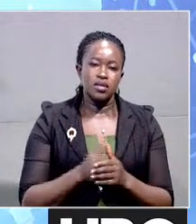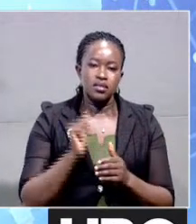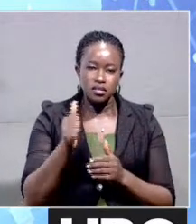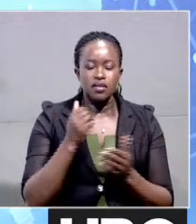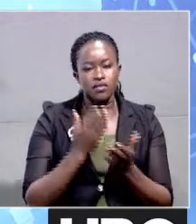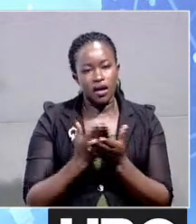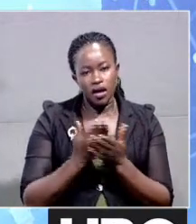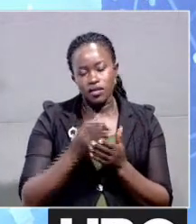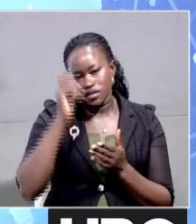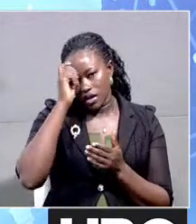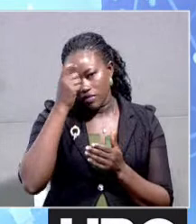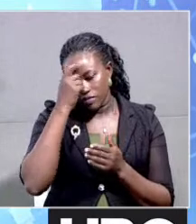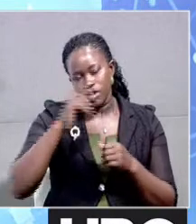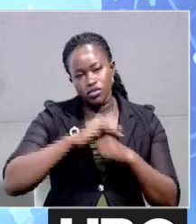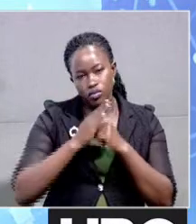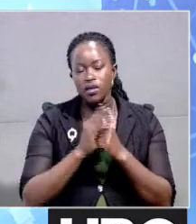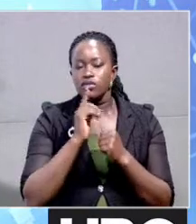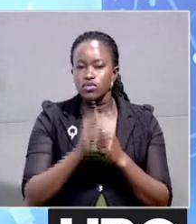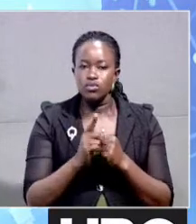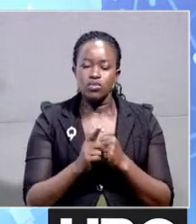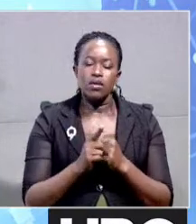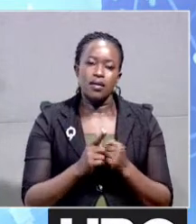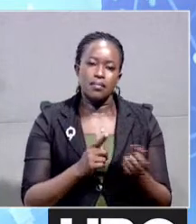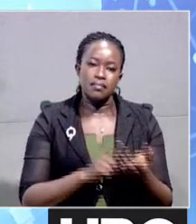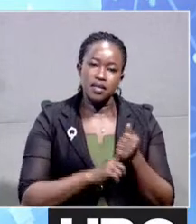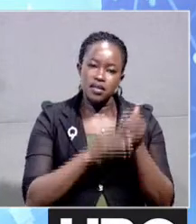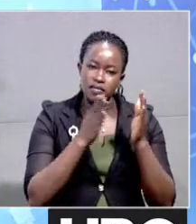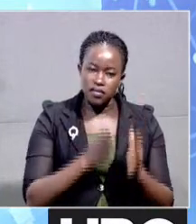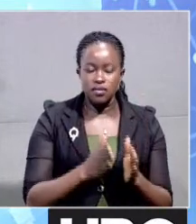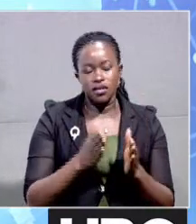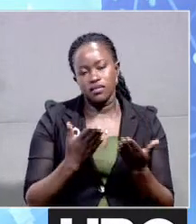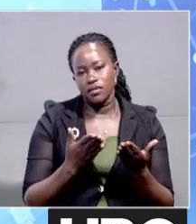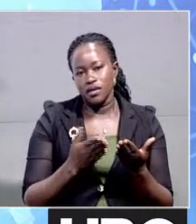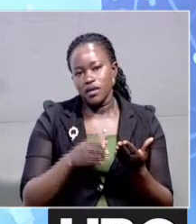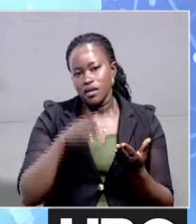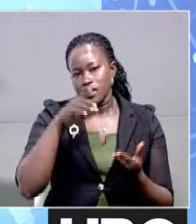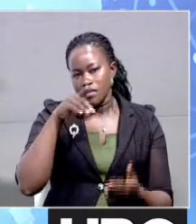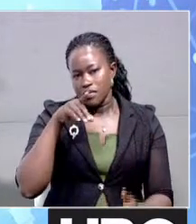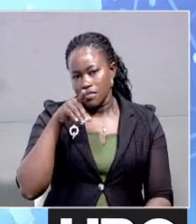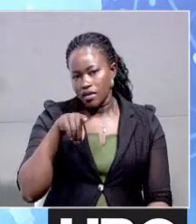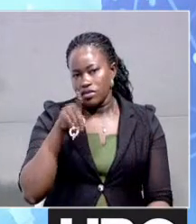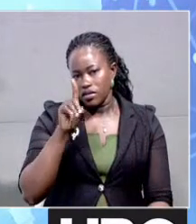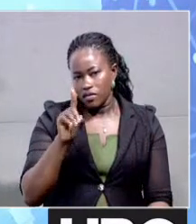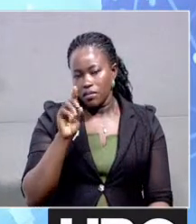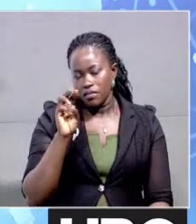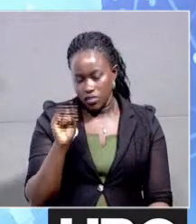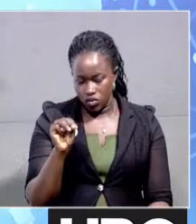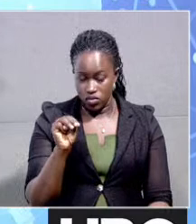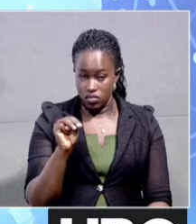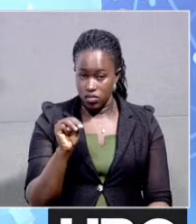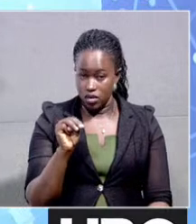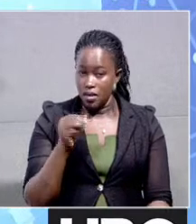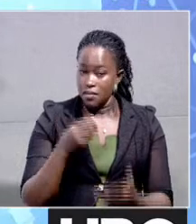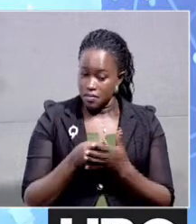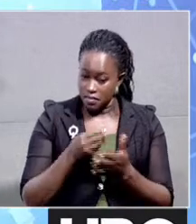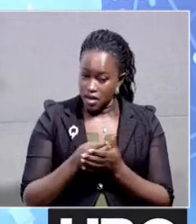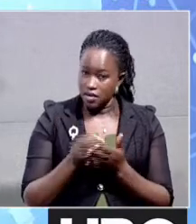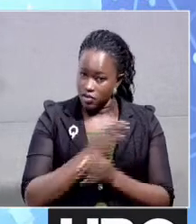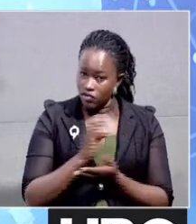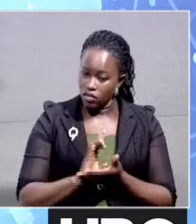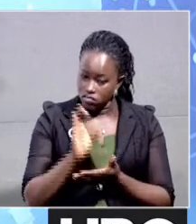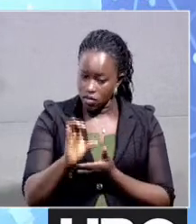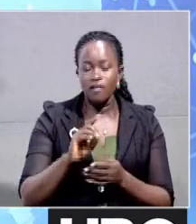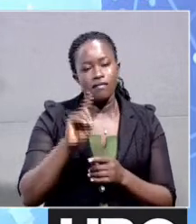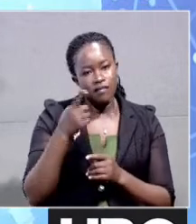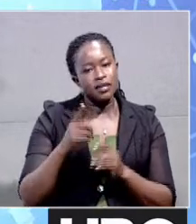asked government to ensure beneficiaries of the parish development model cash are sensitized first. The government is currently